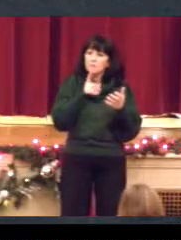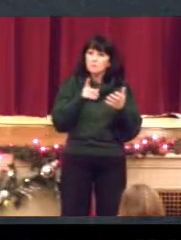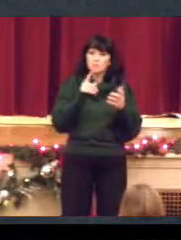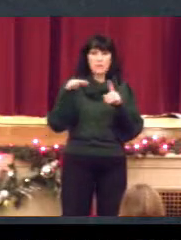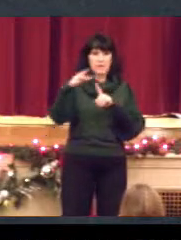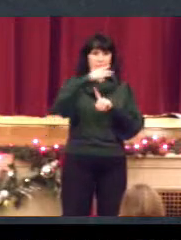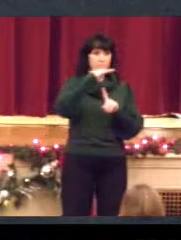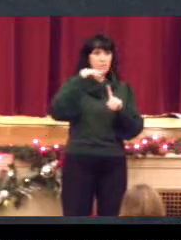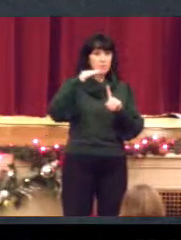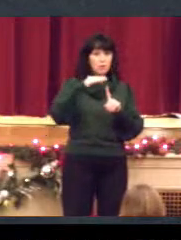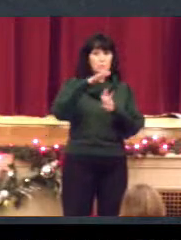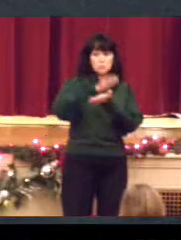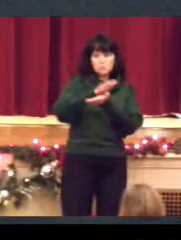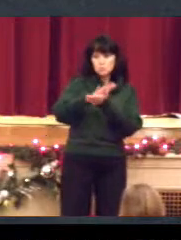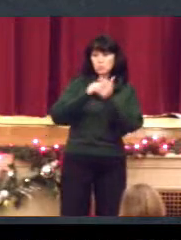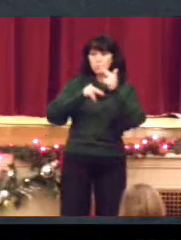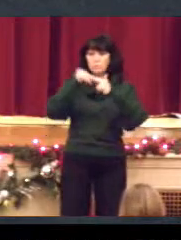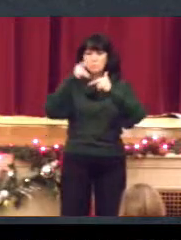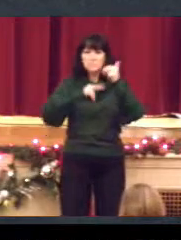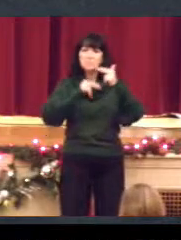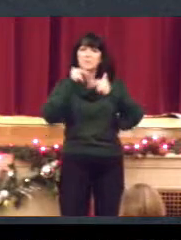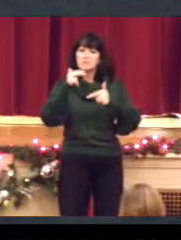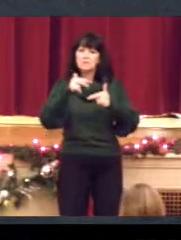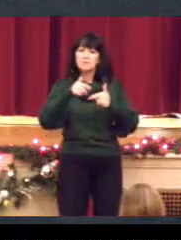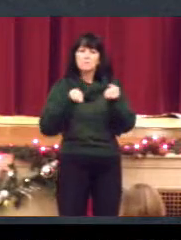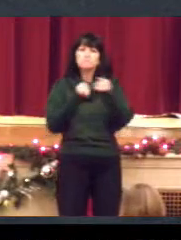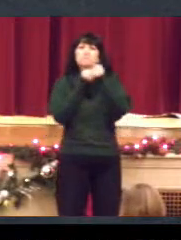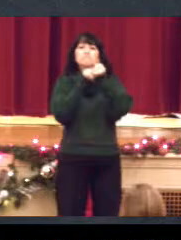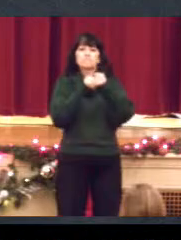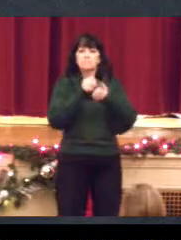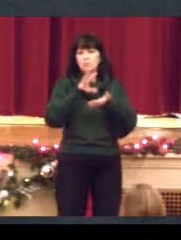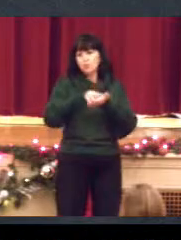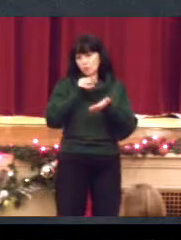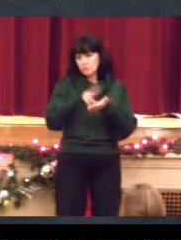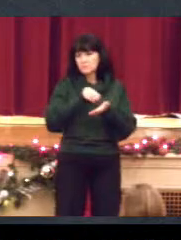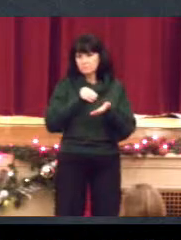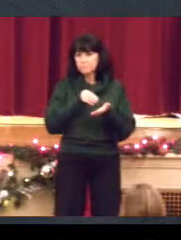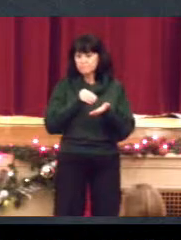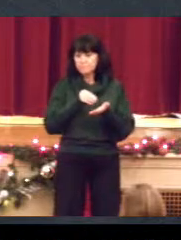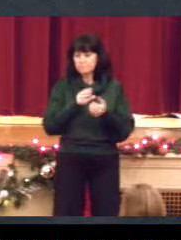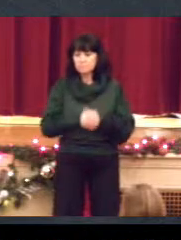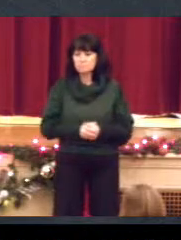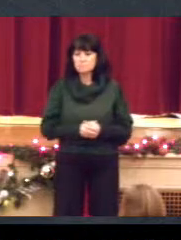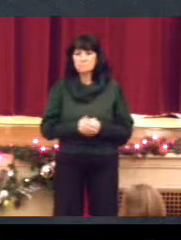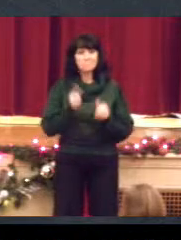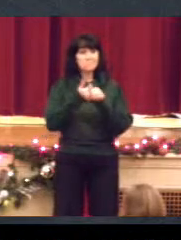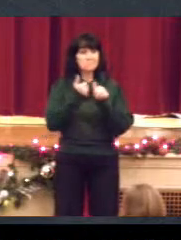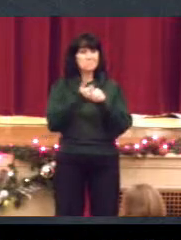conducive to learning is something that is certainly very, very important.